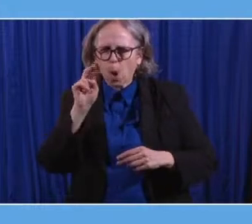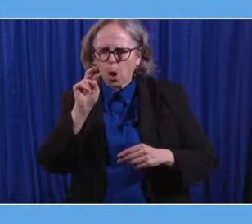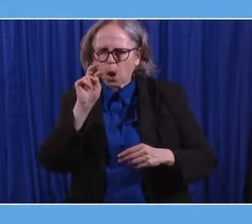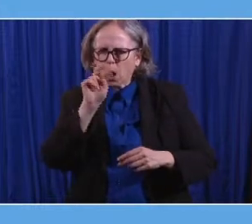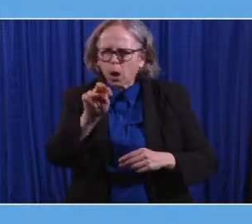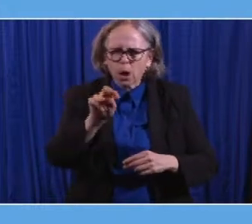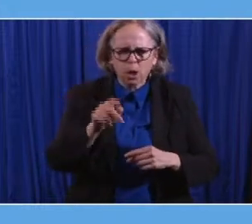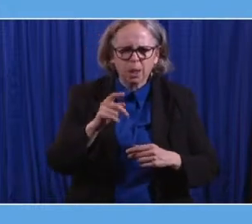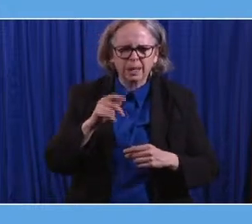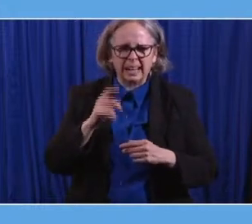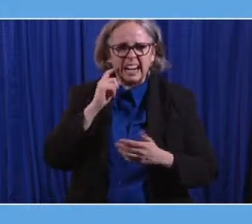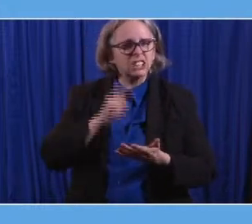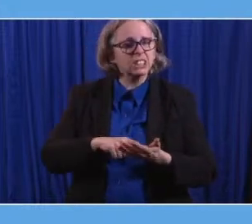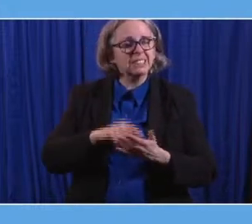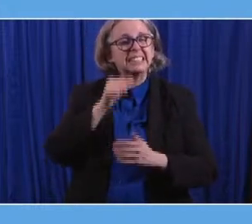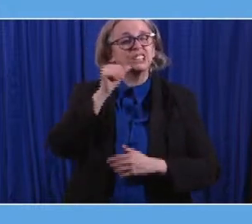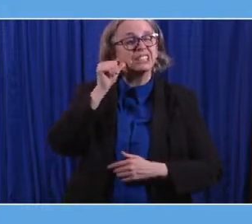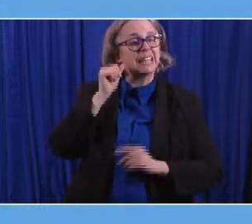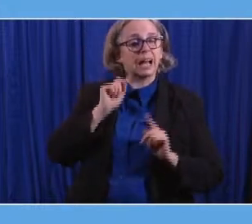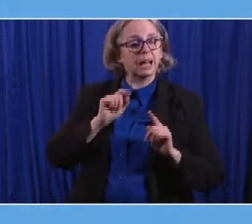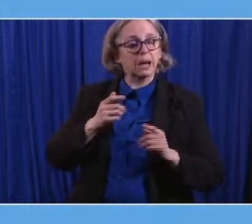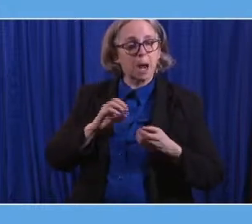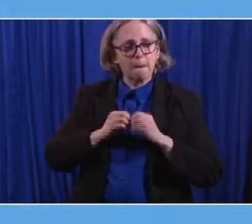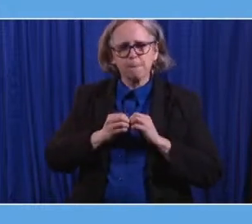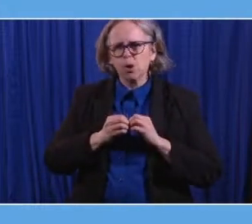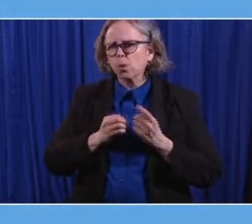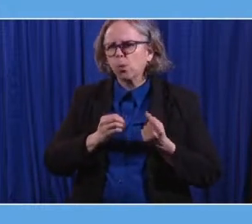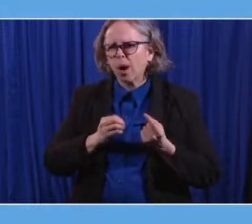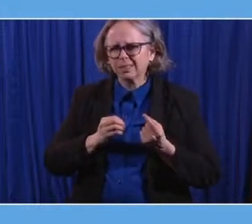from yesterday's hospital census,